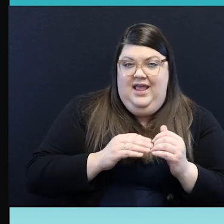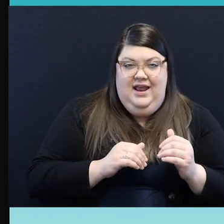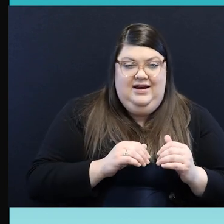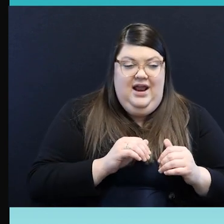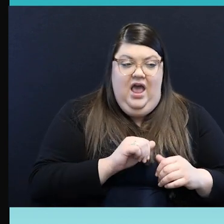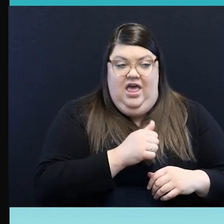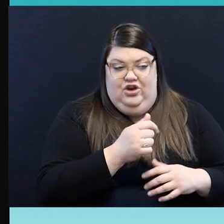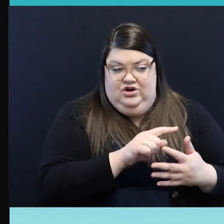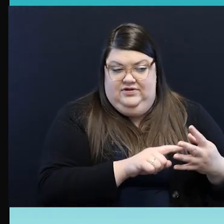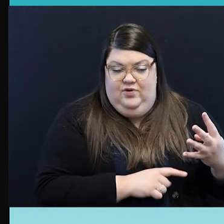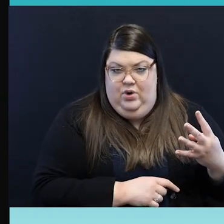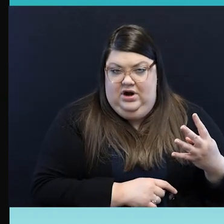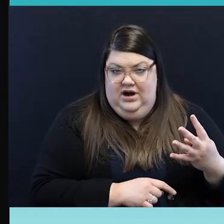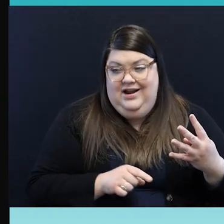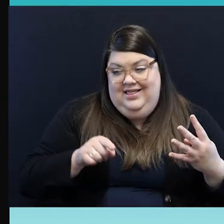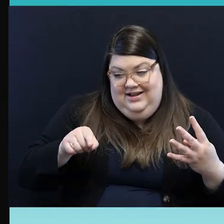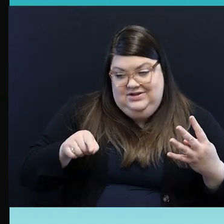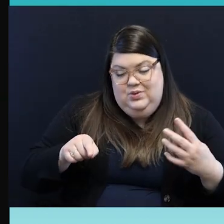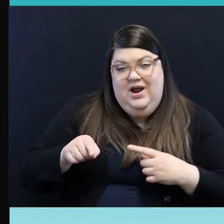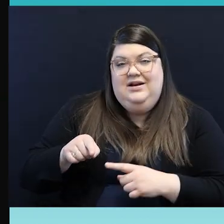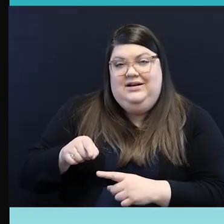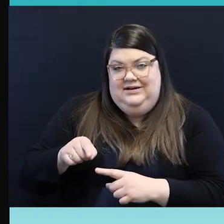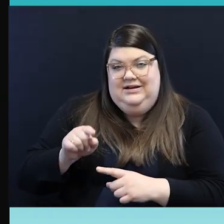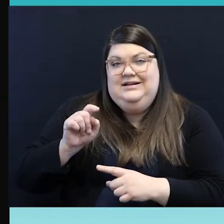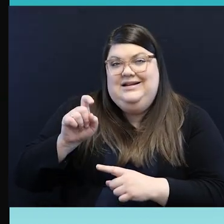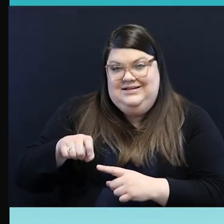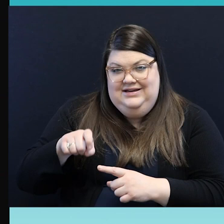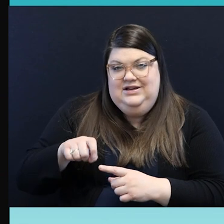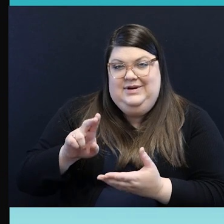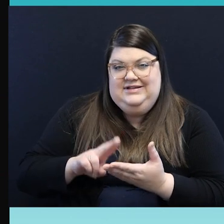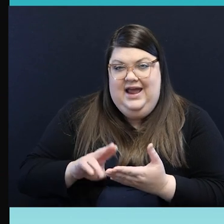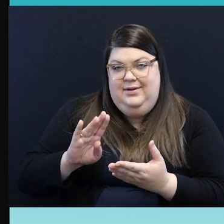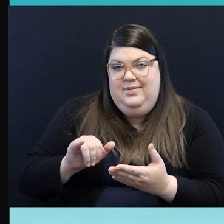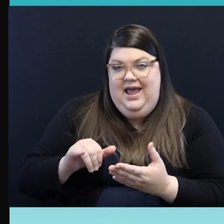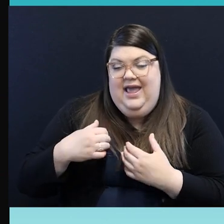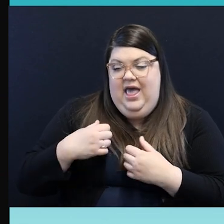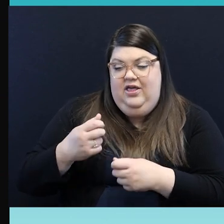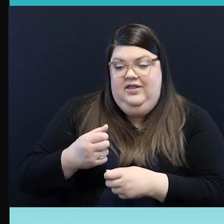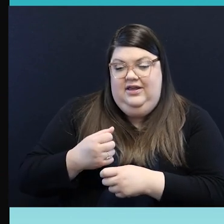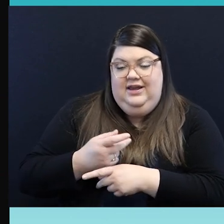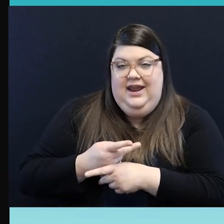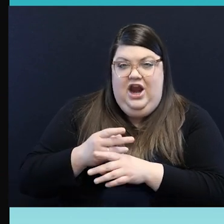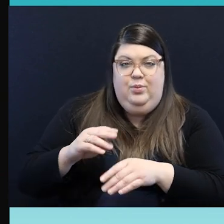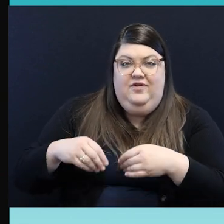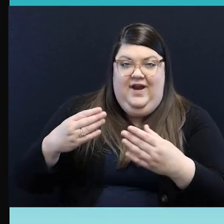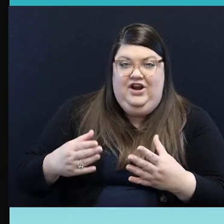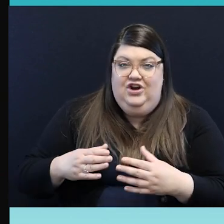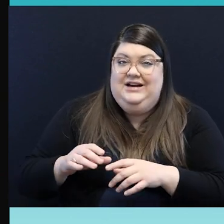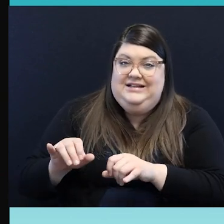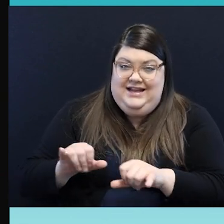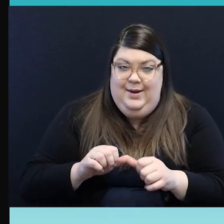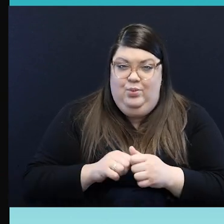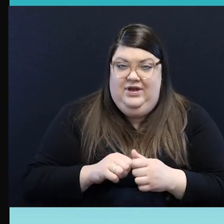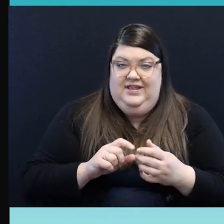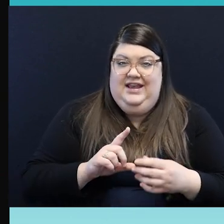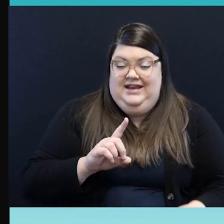need to be signed by a healthcare provider, as does the DNR